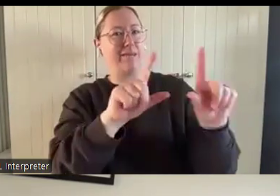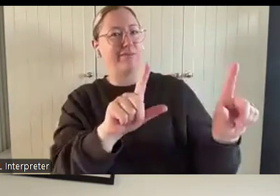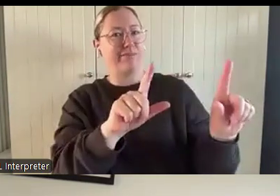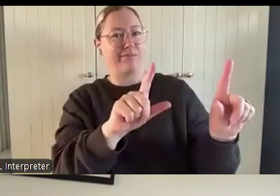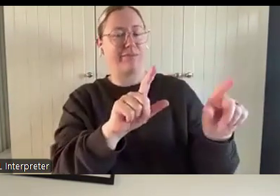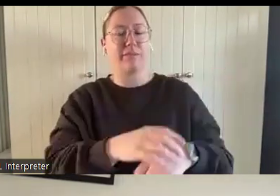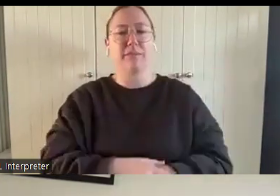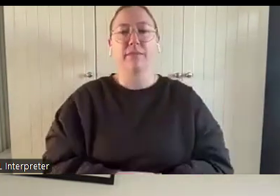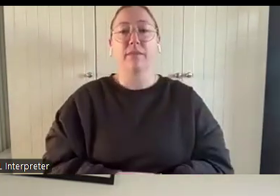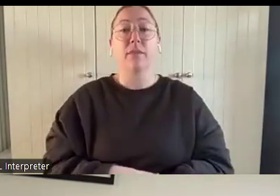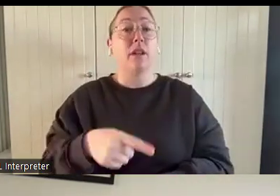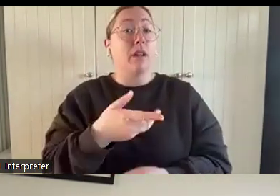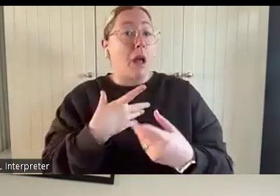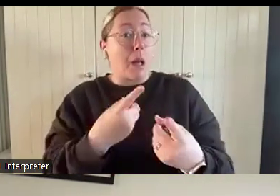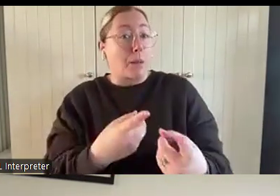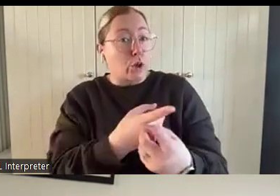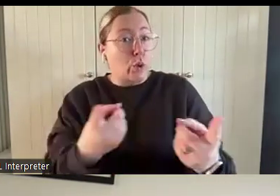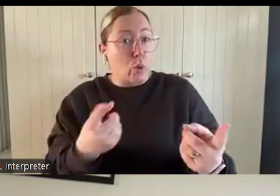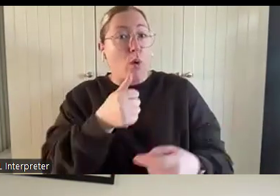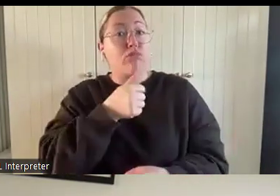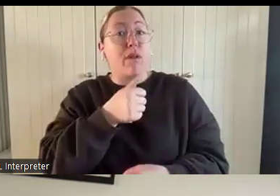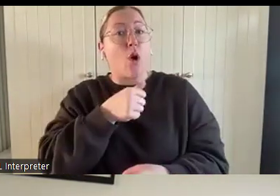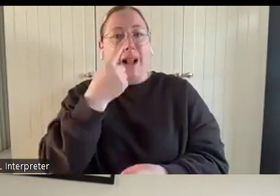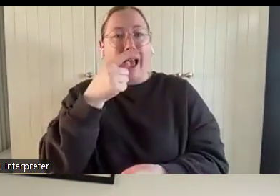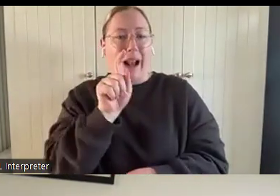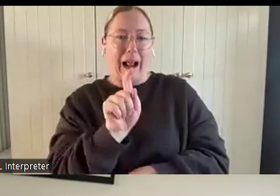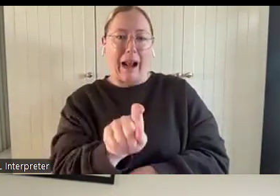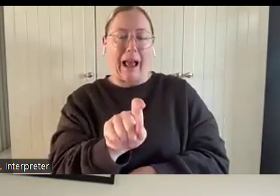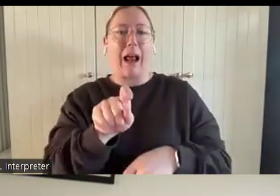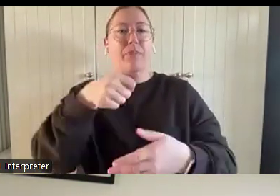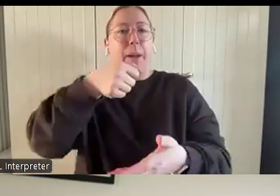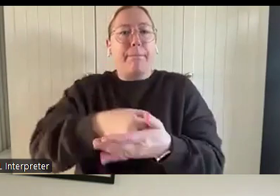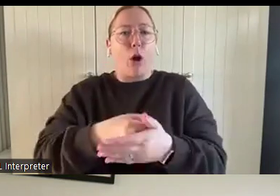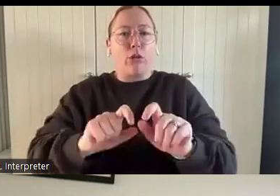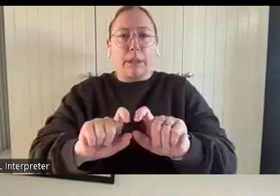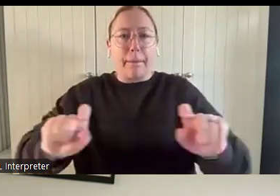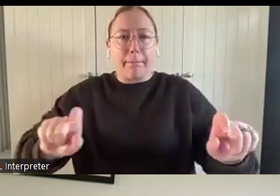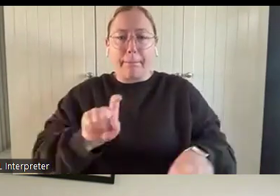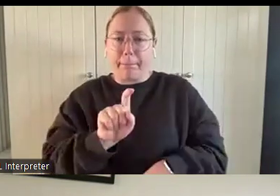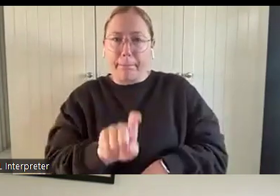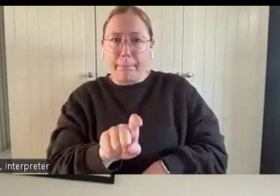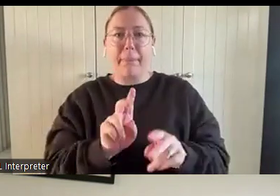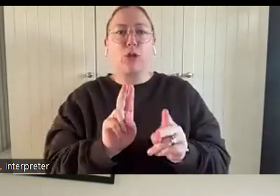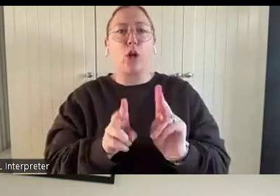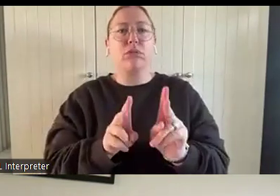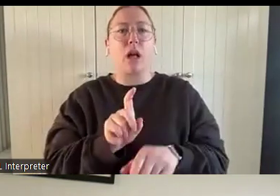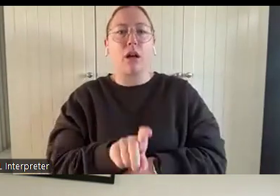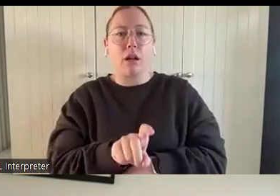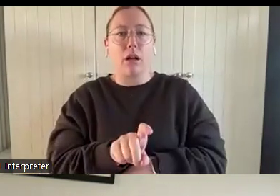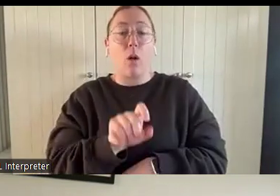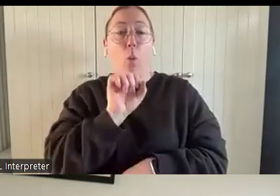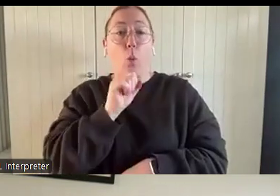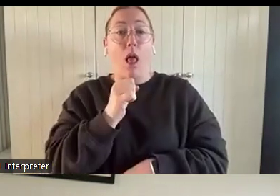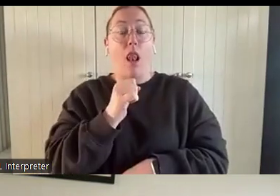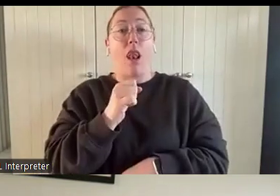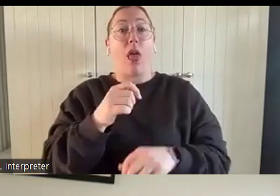If you prefer, you can click the interpreter button, which is at the bottom of your Zoom window, and that will bring her up in a separate